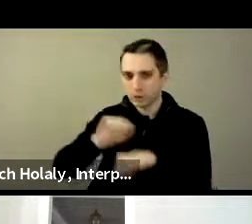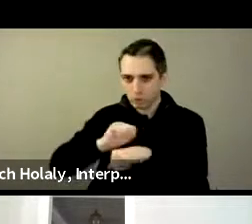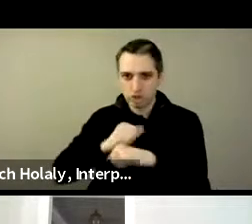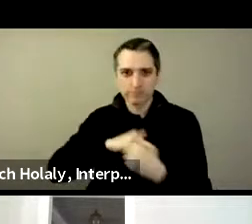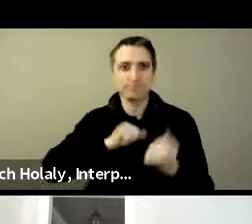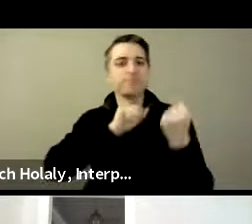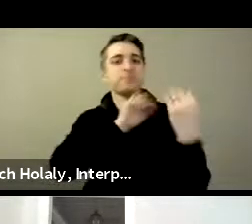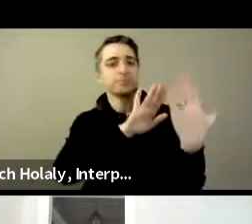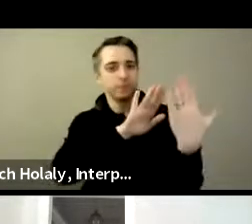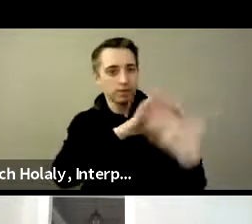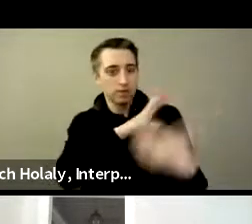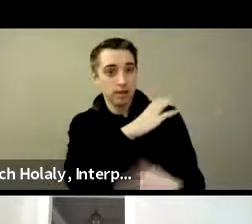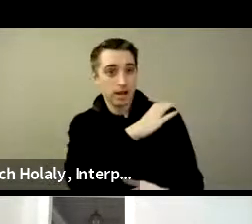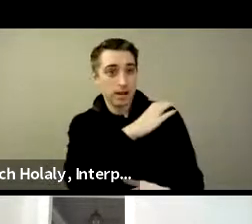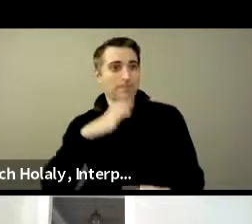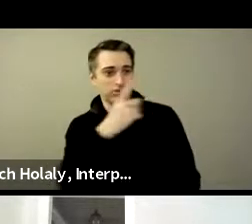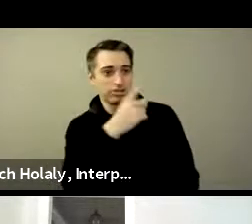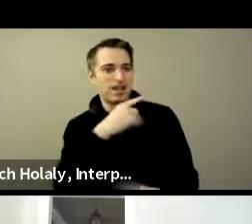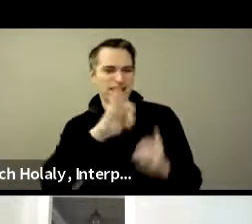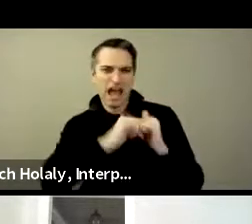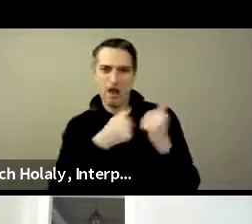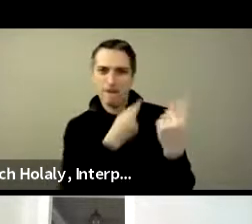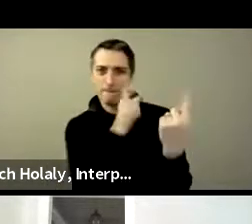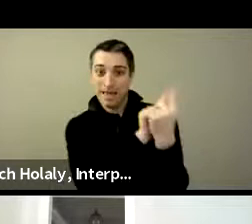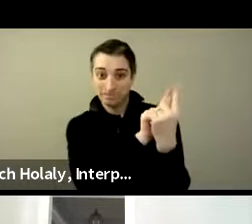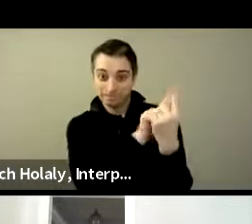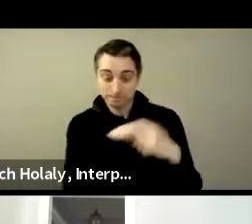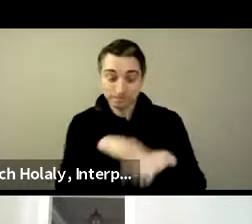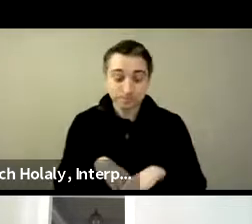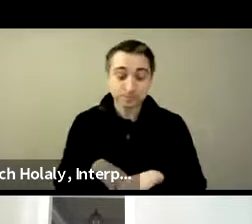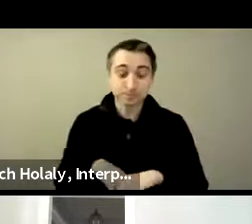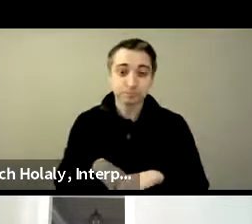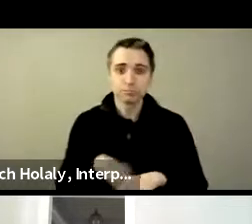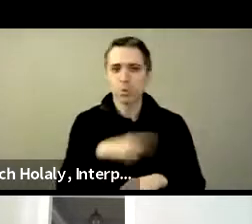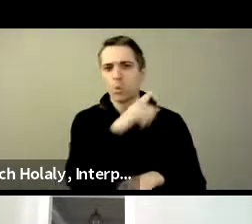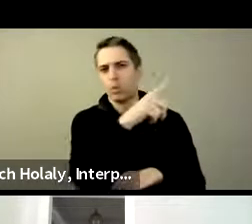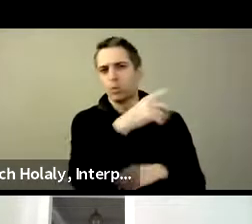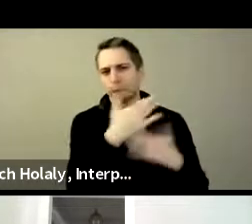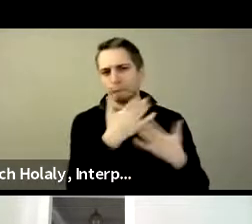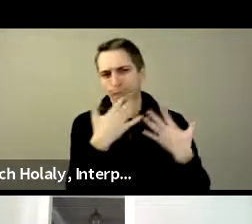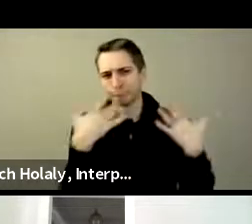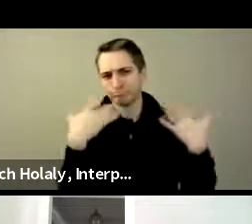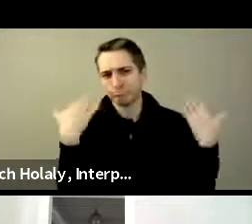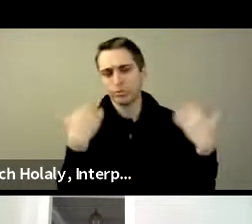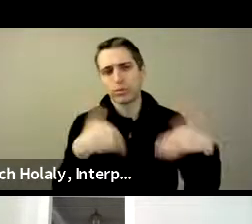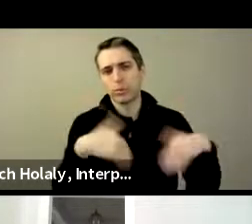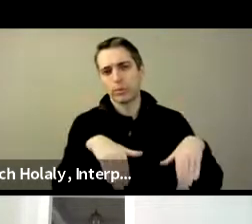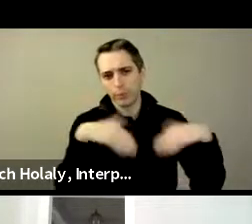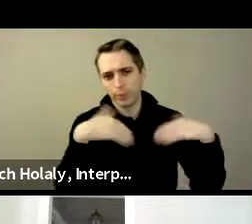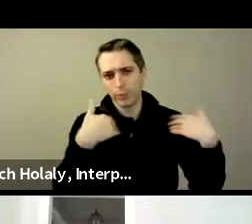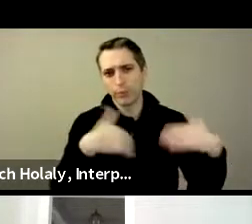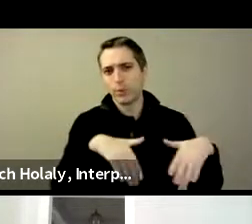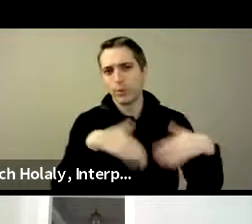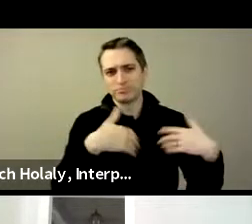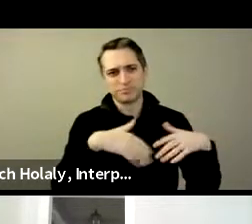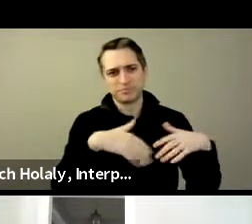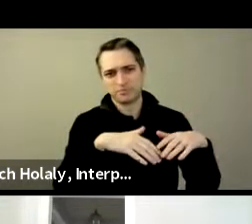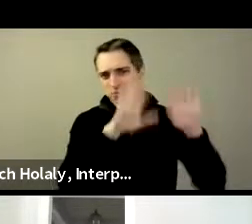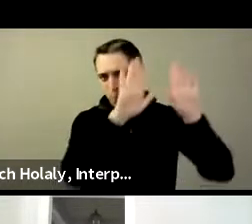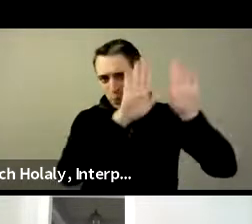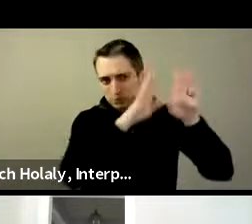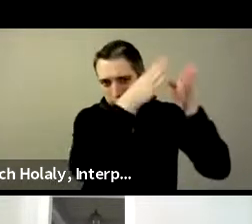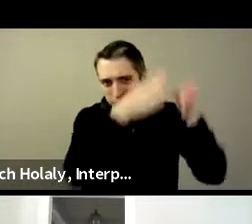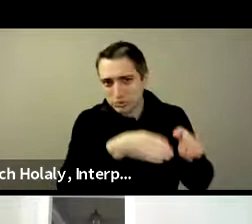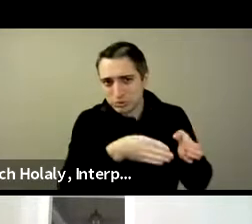met him. And he was extremely kind, warm, ingratiating. And he